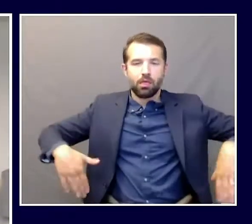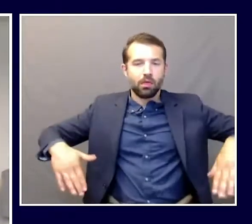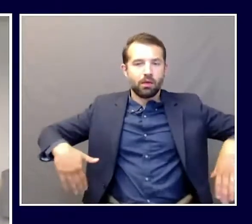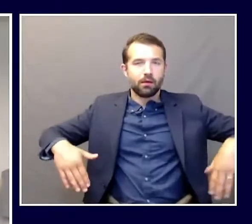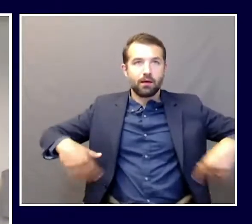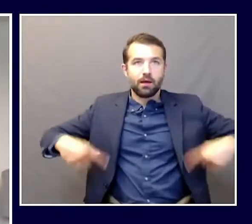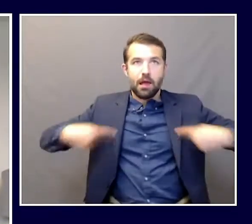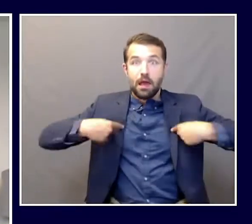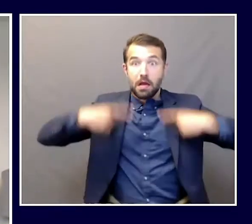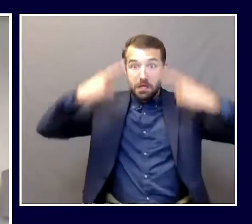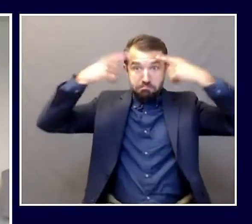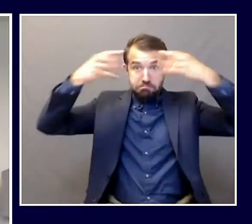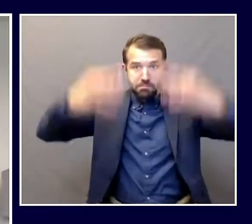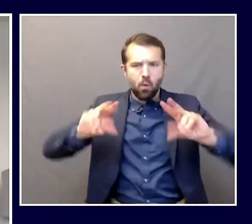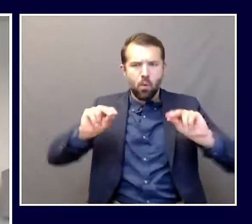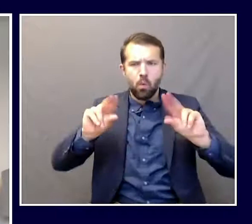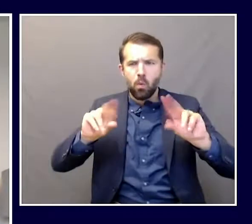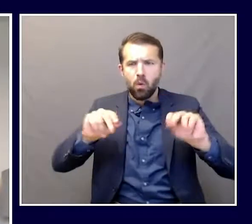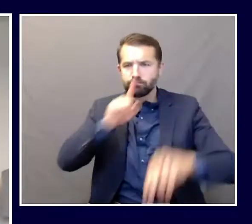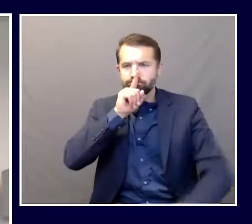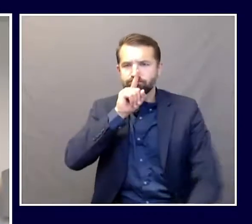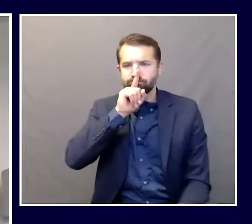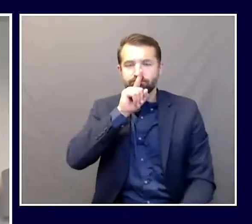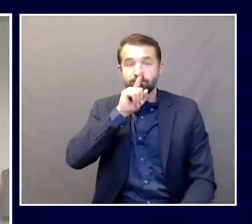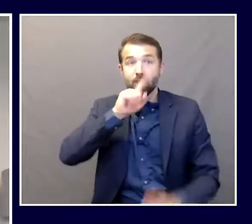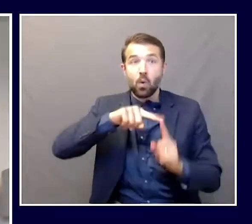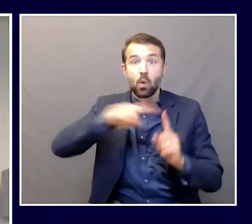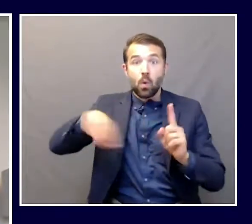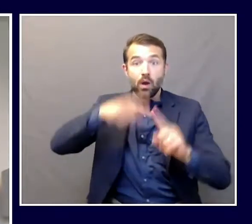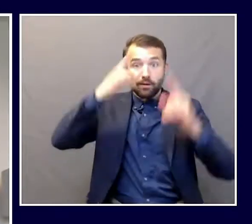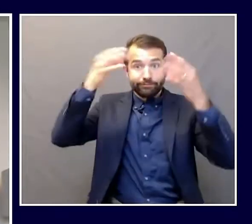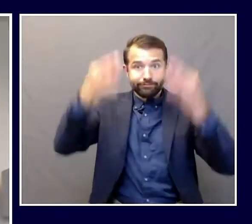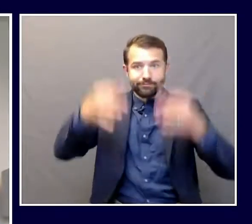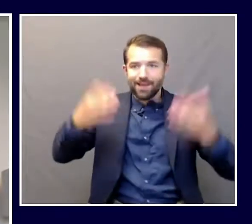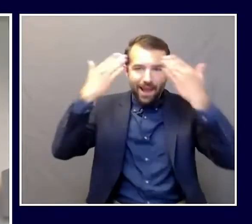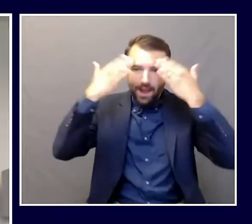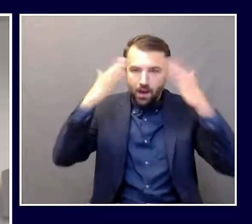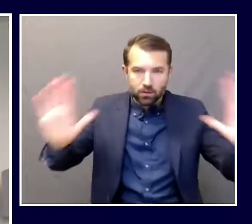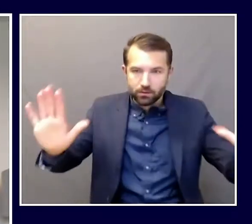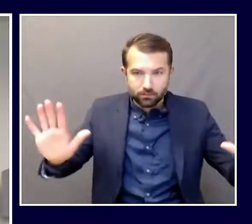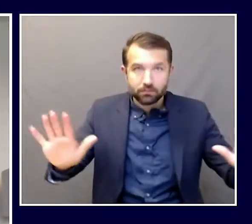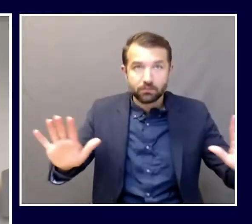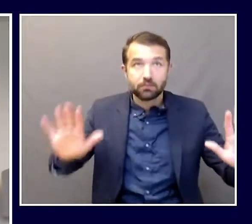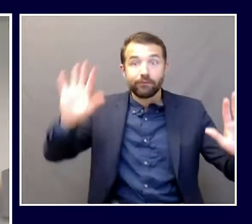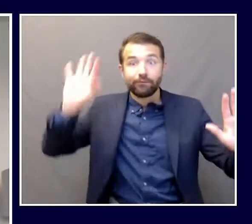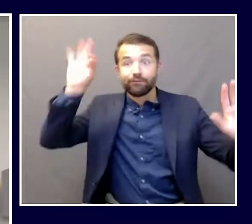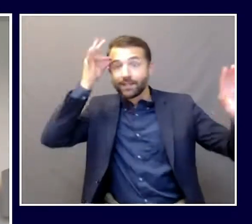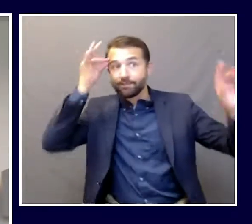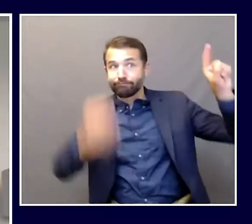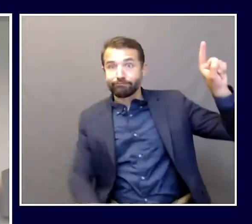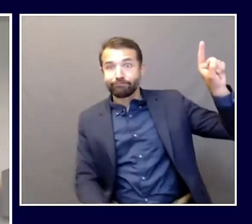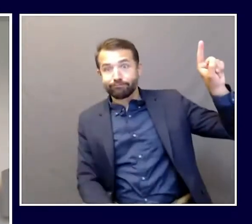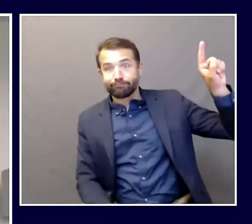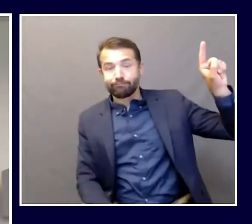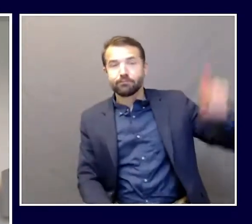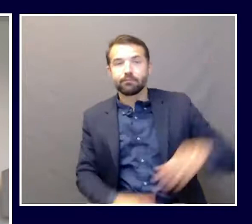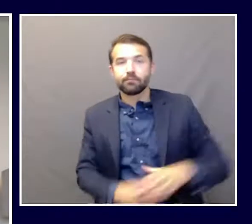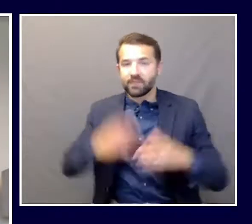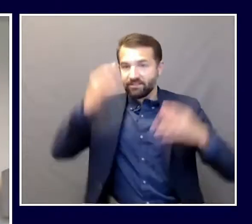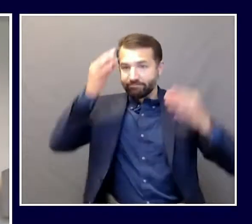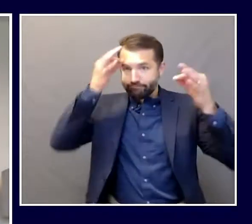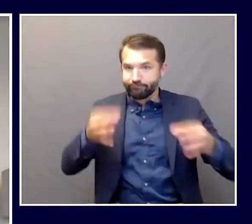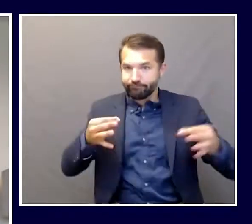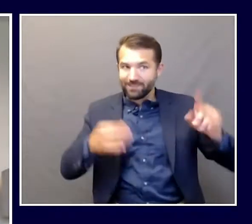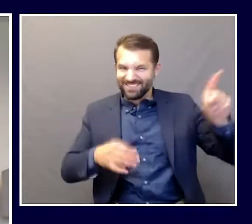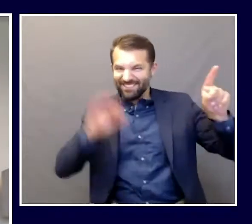decision, and I don't know when that decision will be made, but it'll be made at the federal level. But I am not going to wait around,